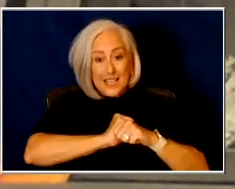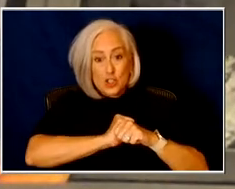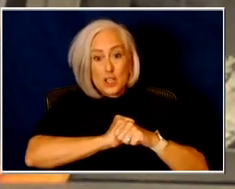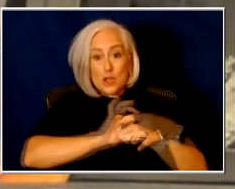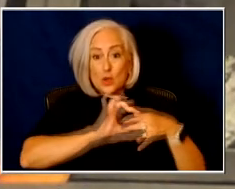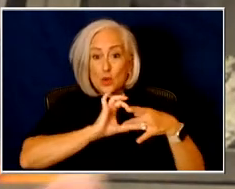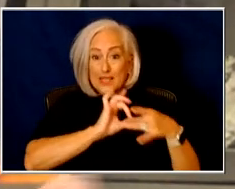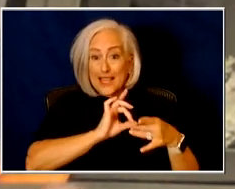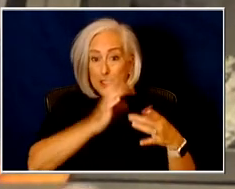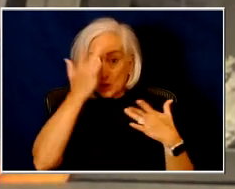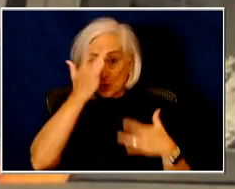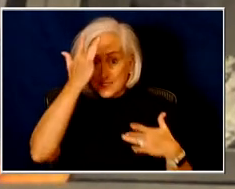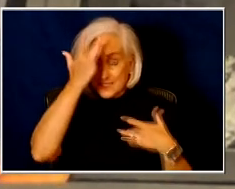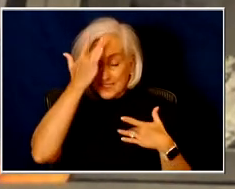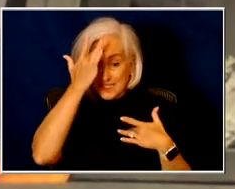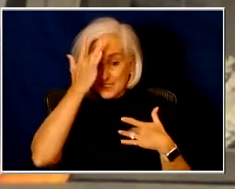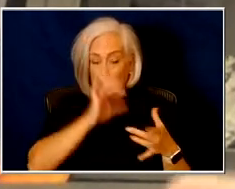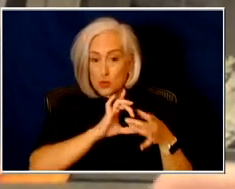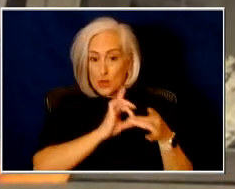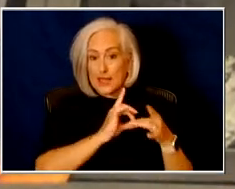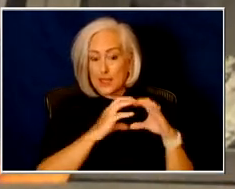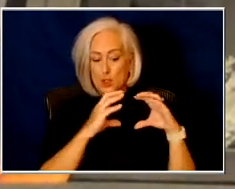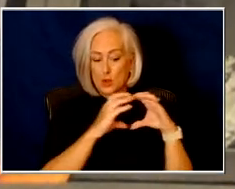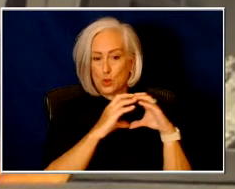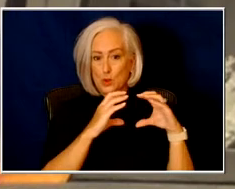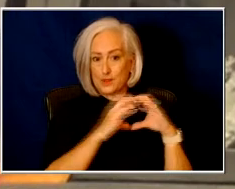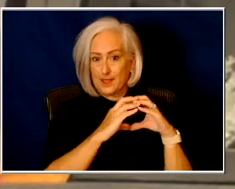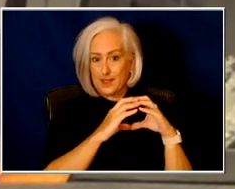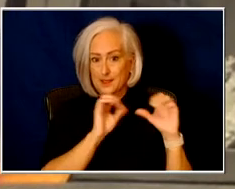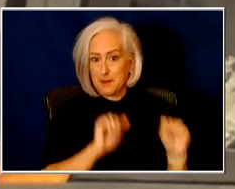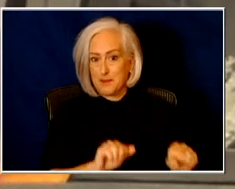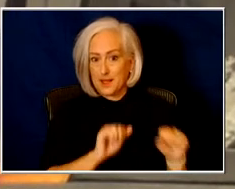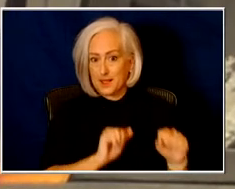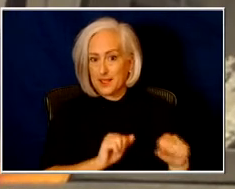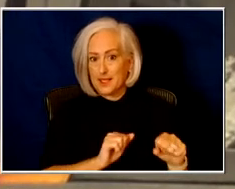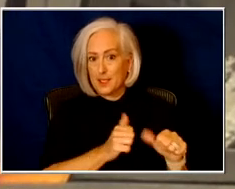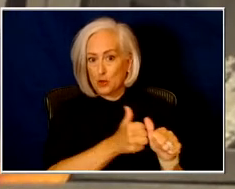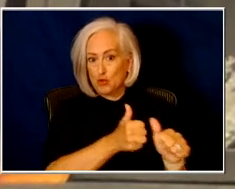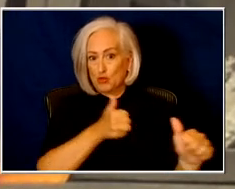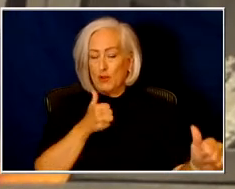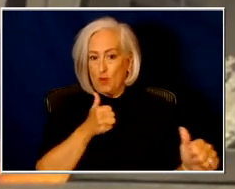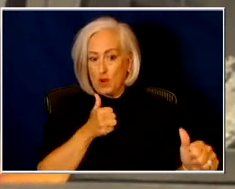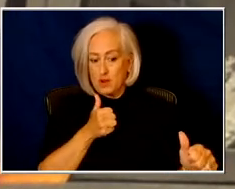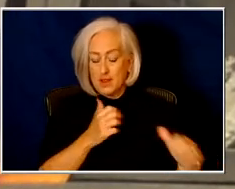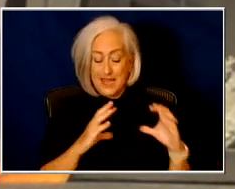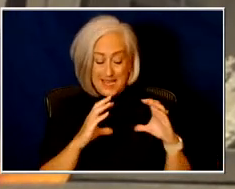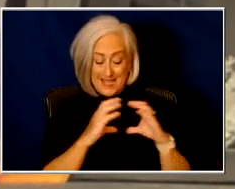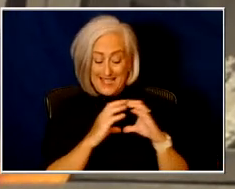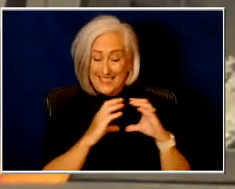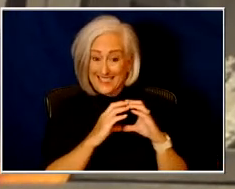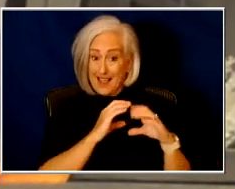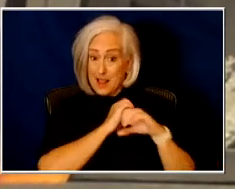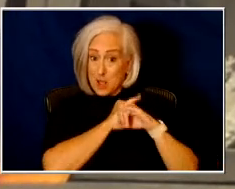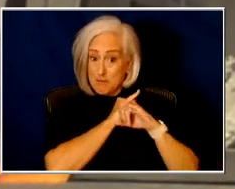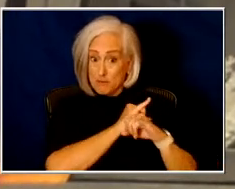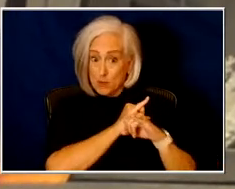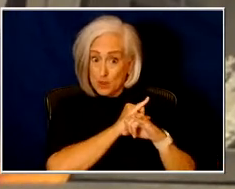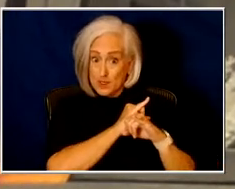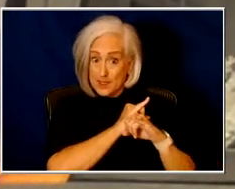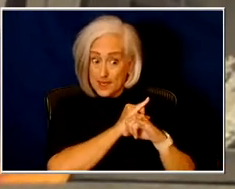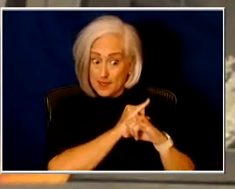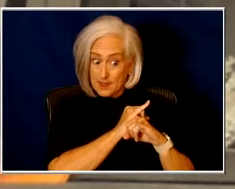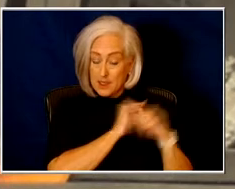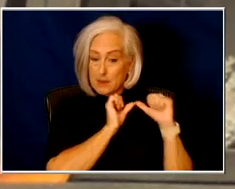uh mediated and those that cellular immunity stays in uh tact and